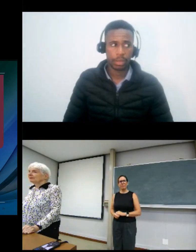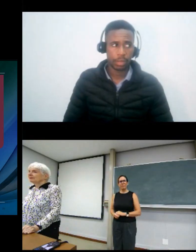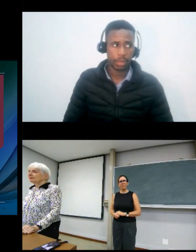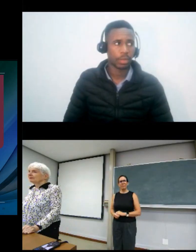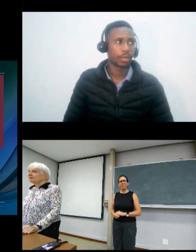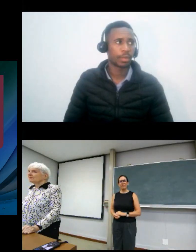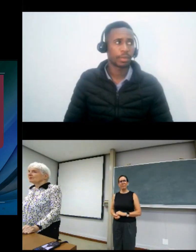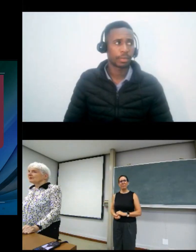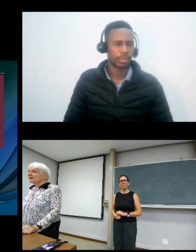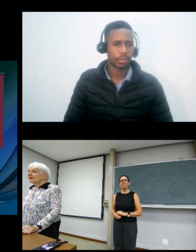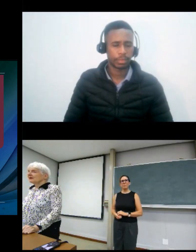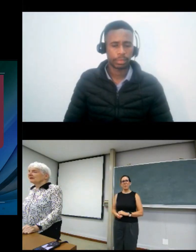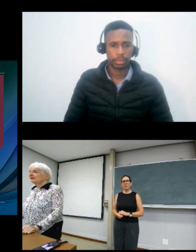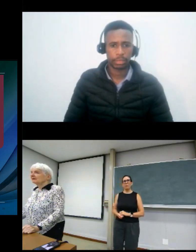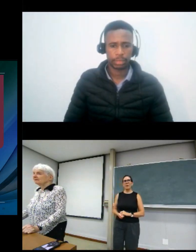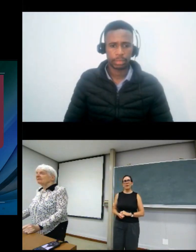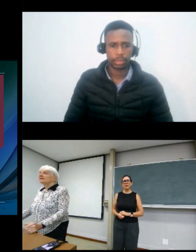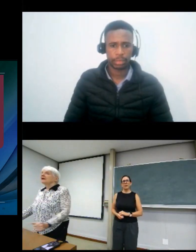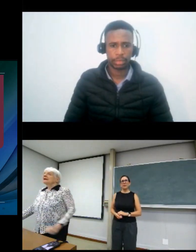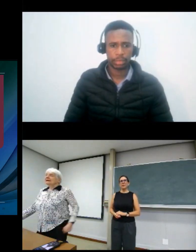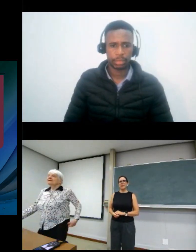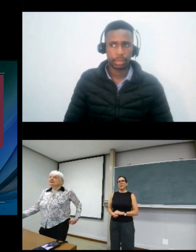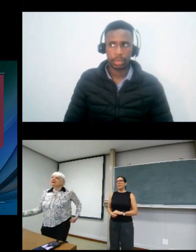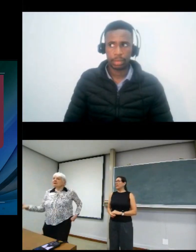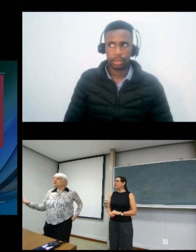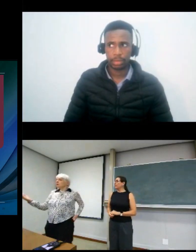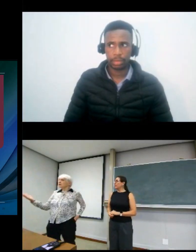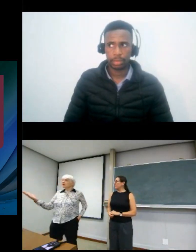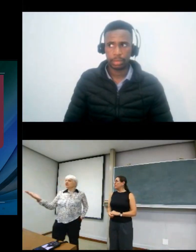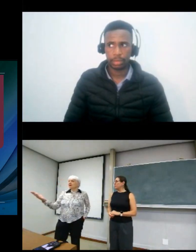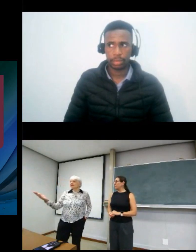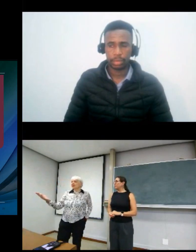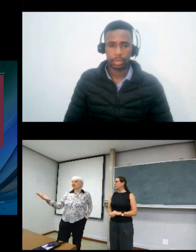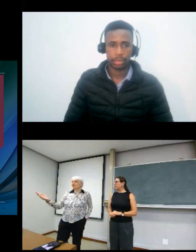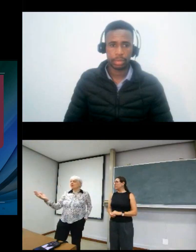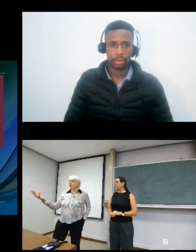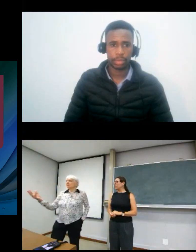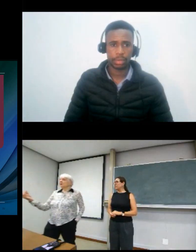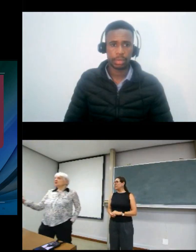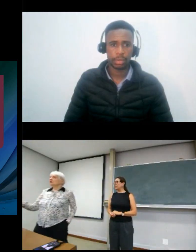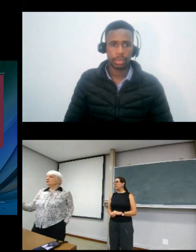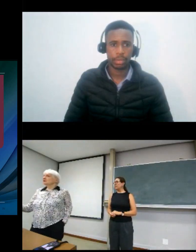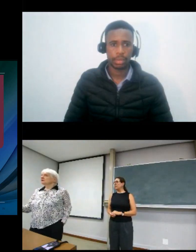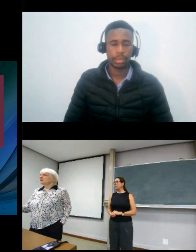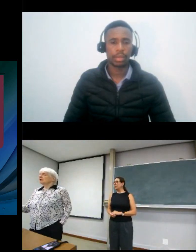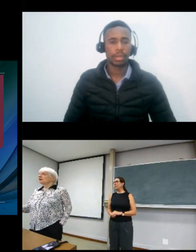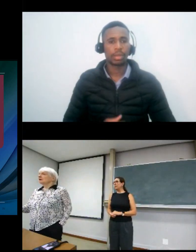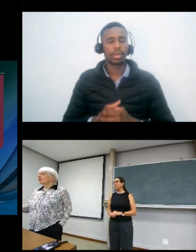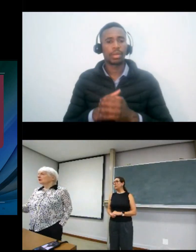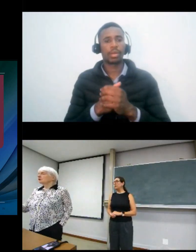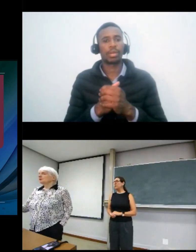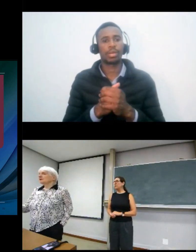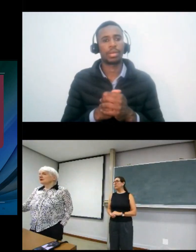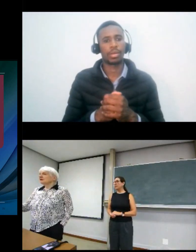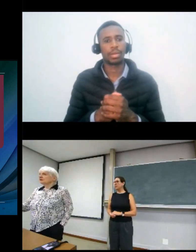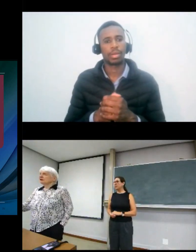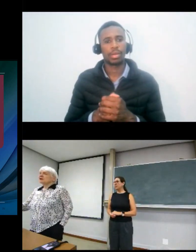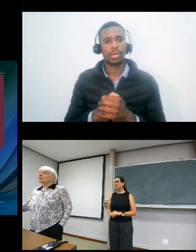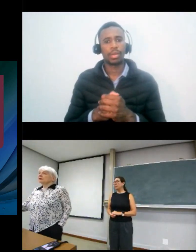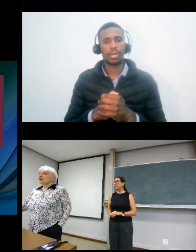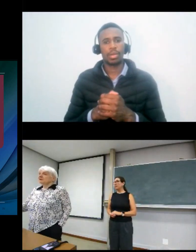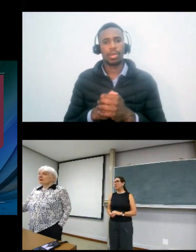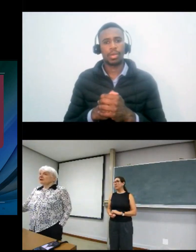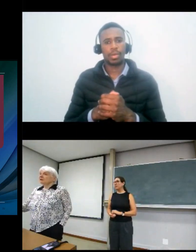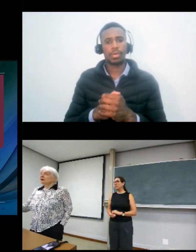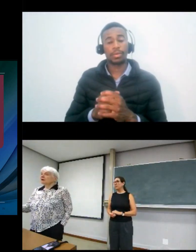proficiency because they were likely getting exposed to South African Sign Language? Yeah, that was one of the findings of the ones who did 100%,